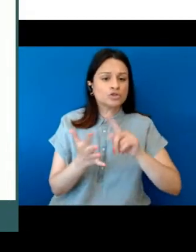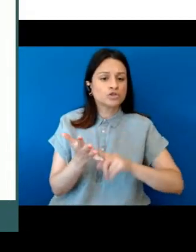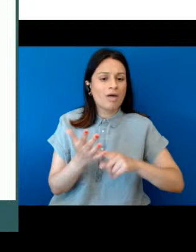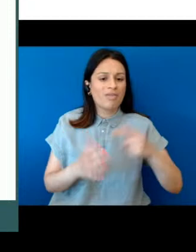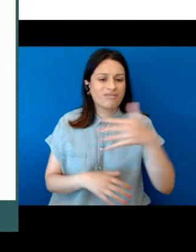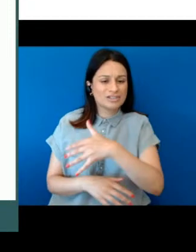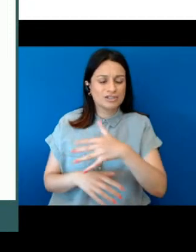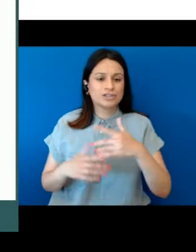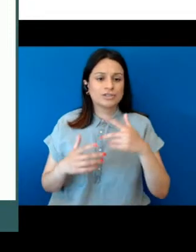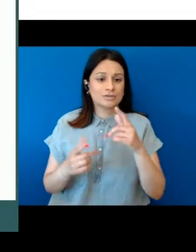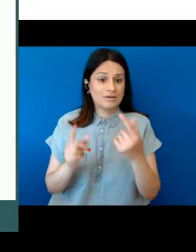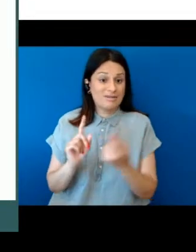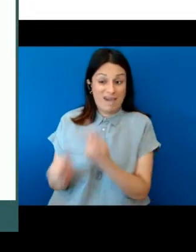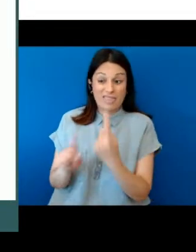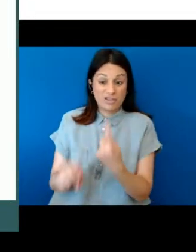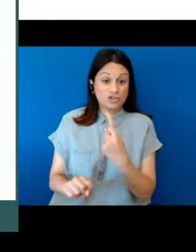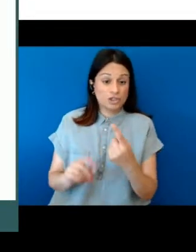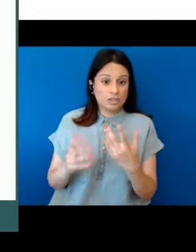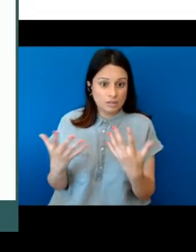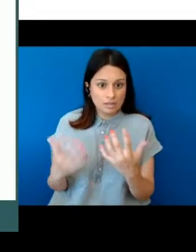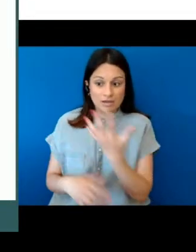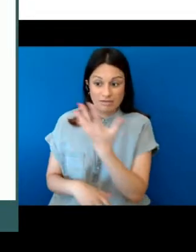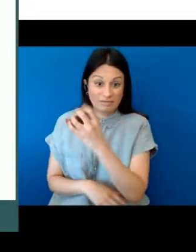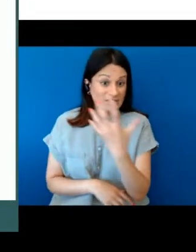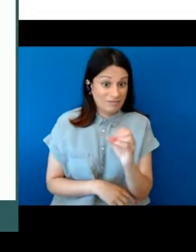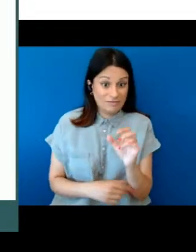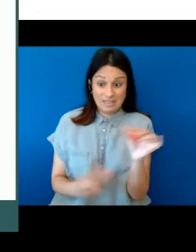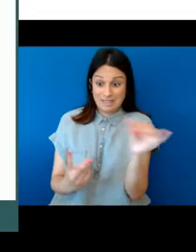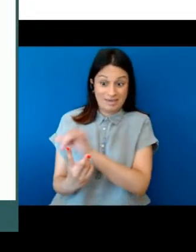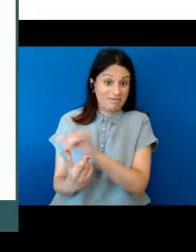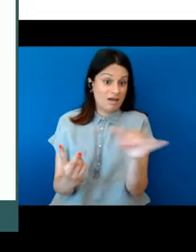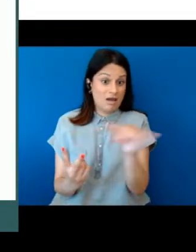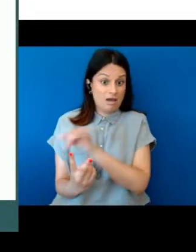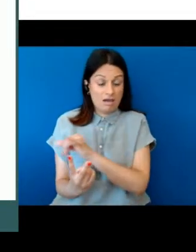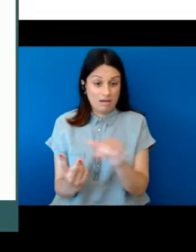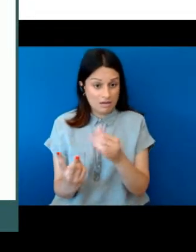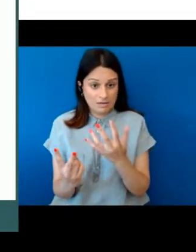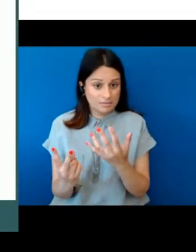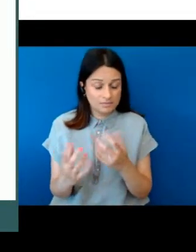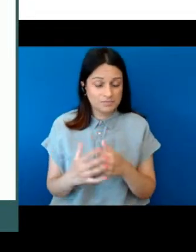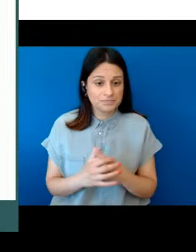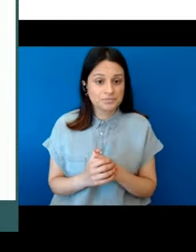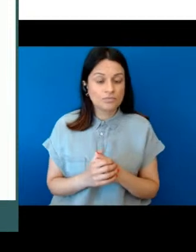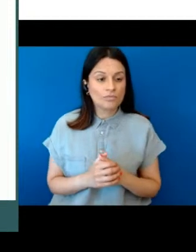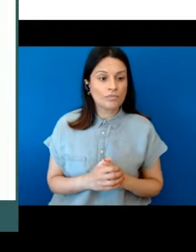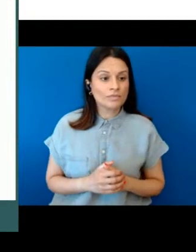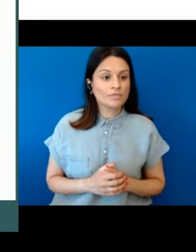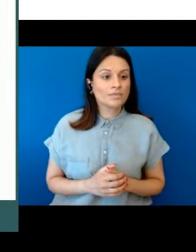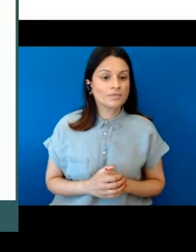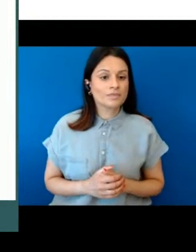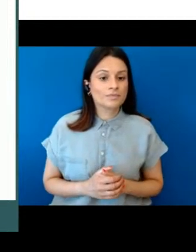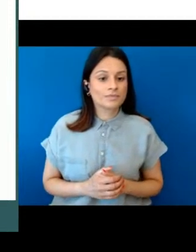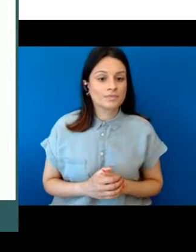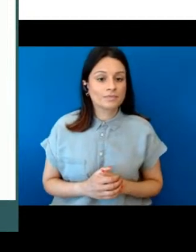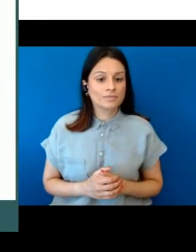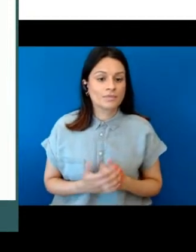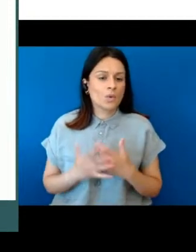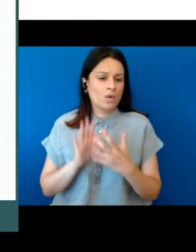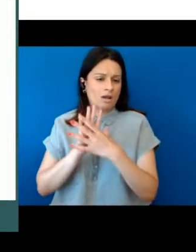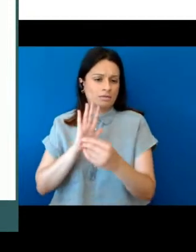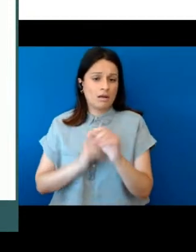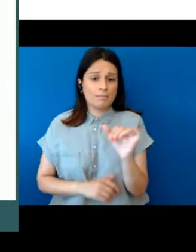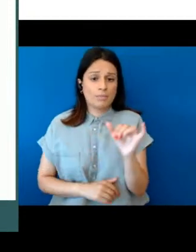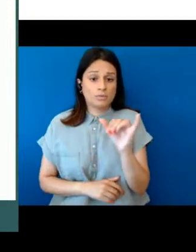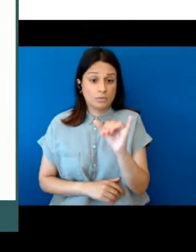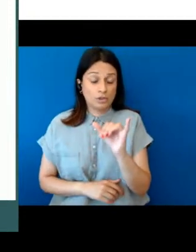So it's about 50-50 between the two. And this is an example where